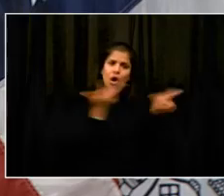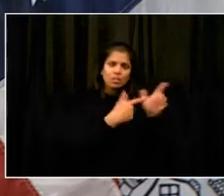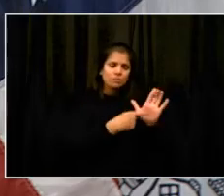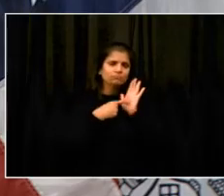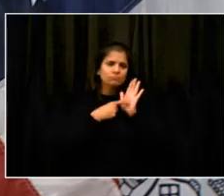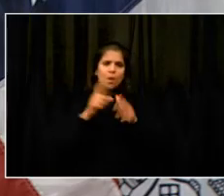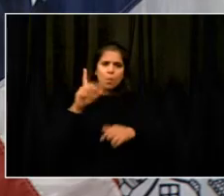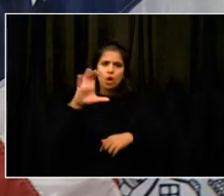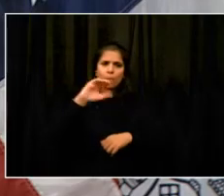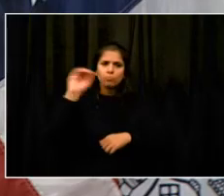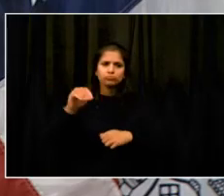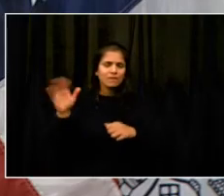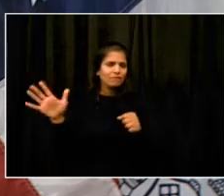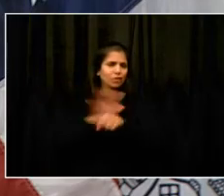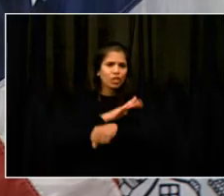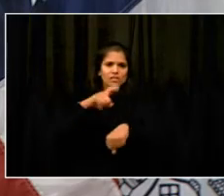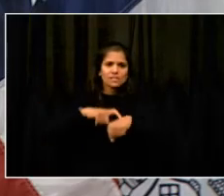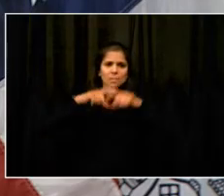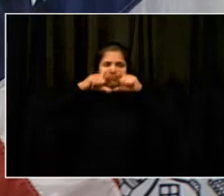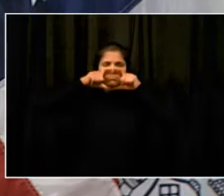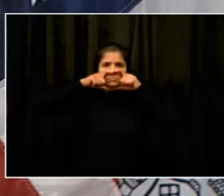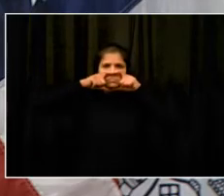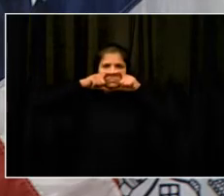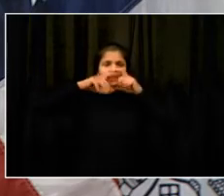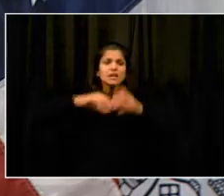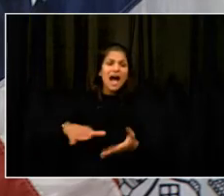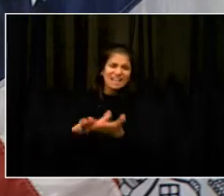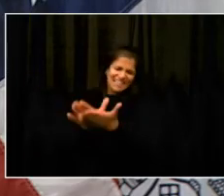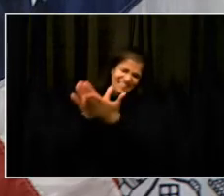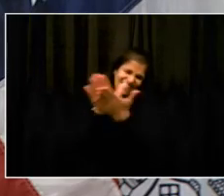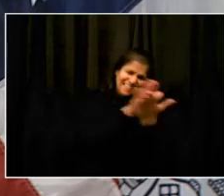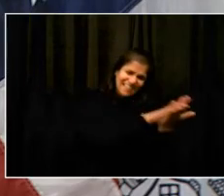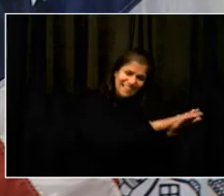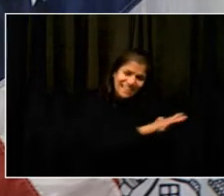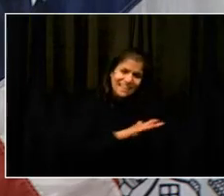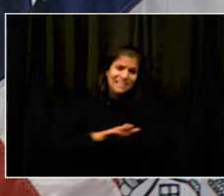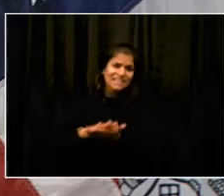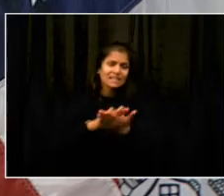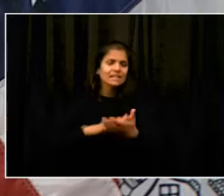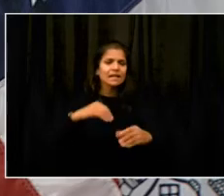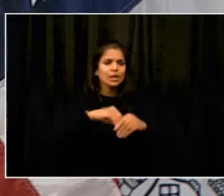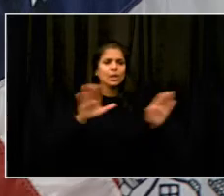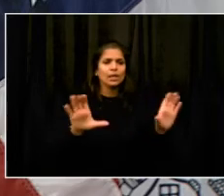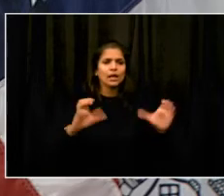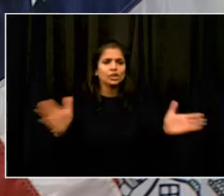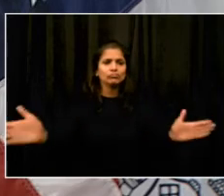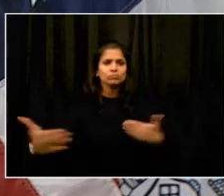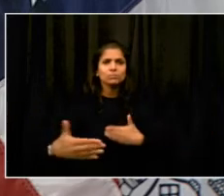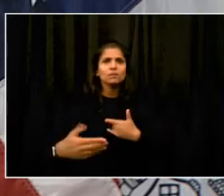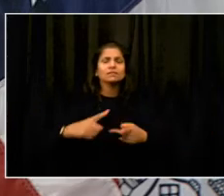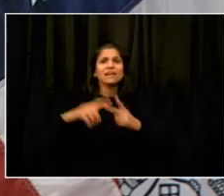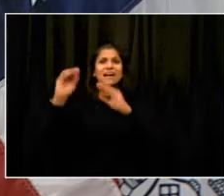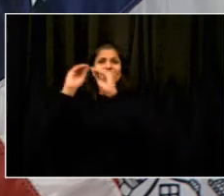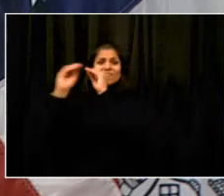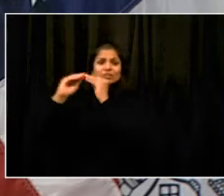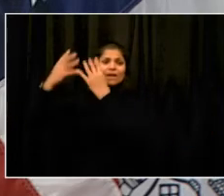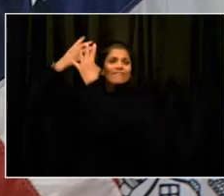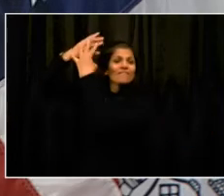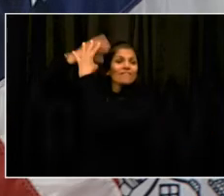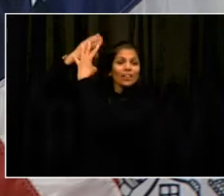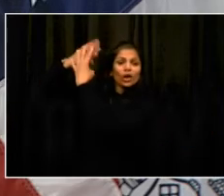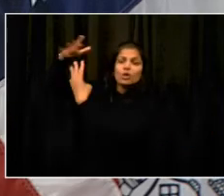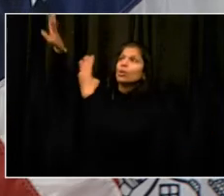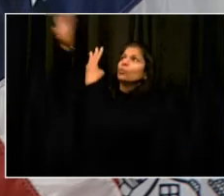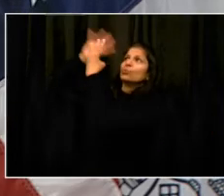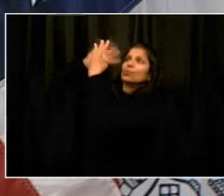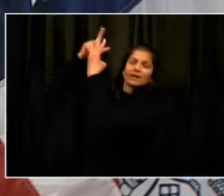our schools. The ventilation work that was done, the distancing, all of these things, plus constant testing.